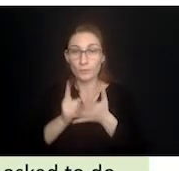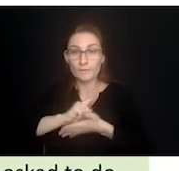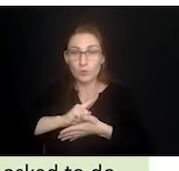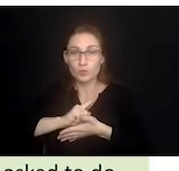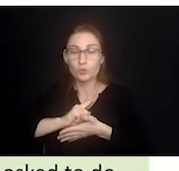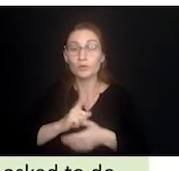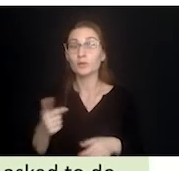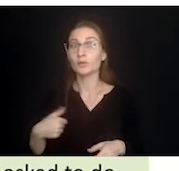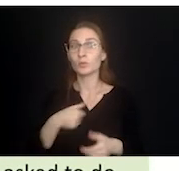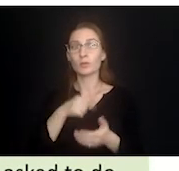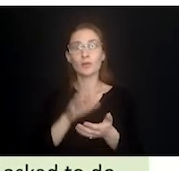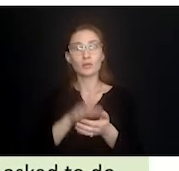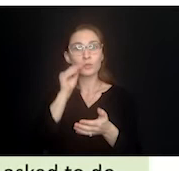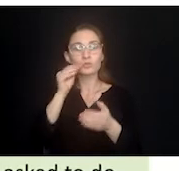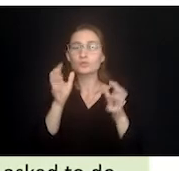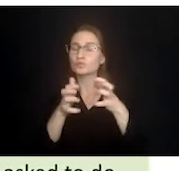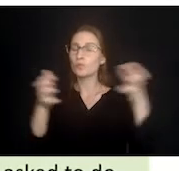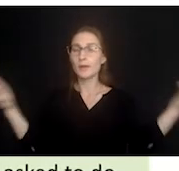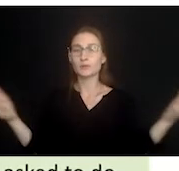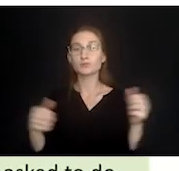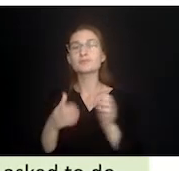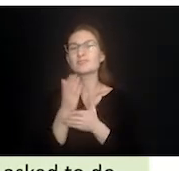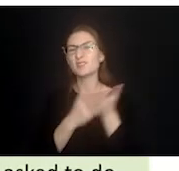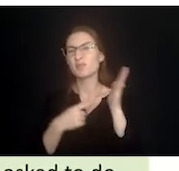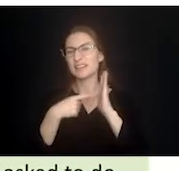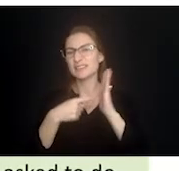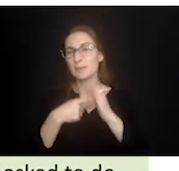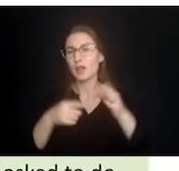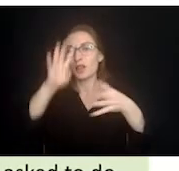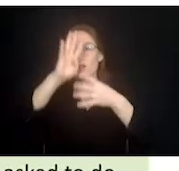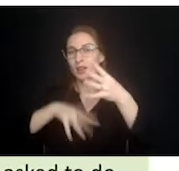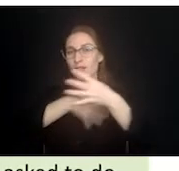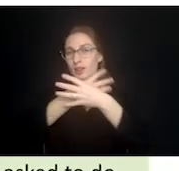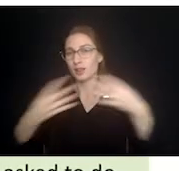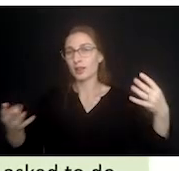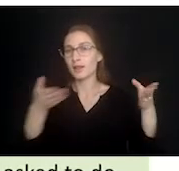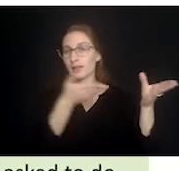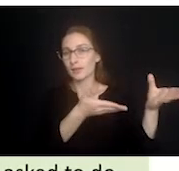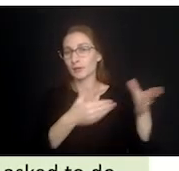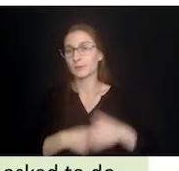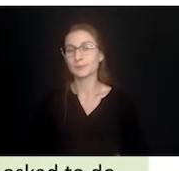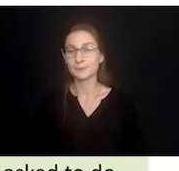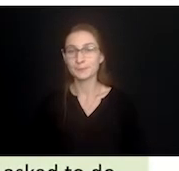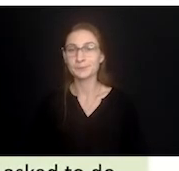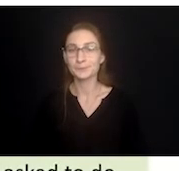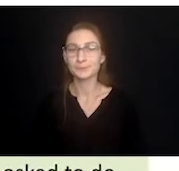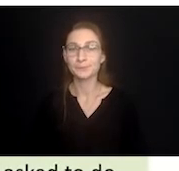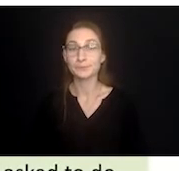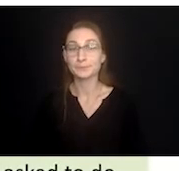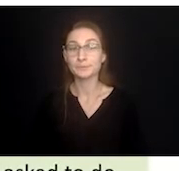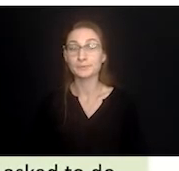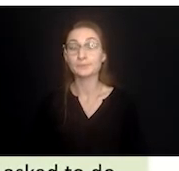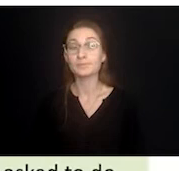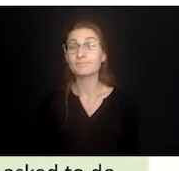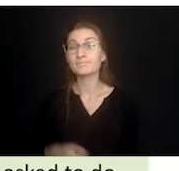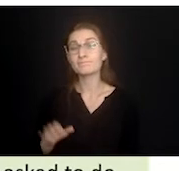we all collected everything. We learned so much. And this is an example of some of the things we learned, which you see on the screen